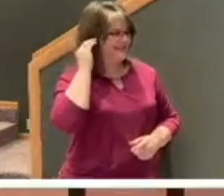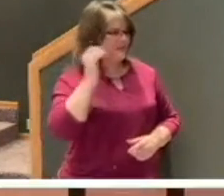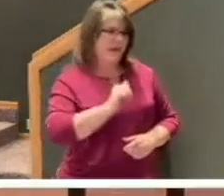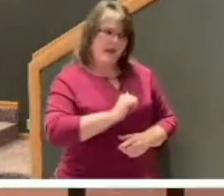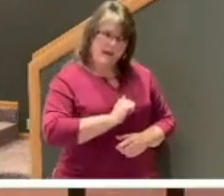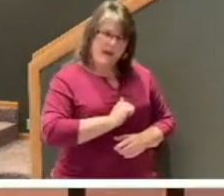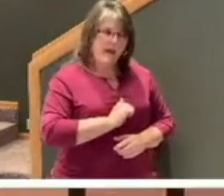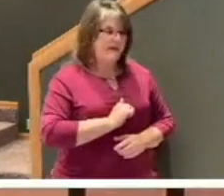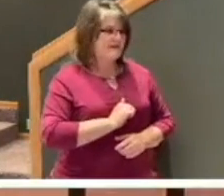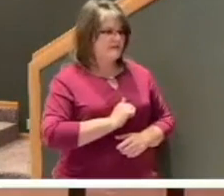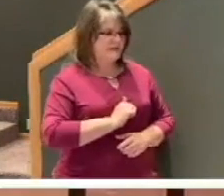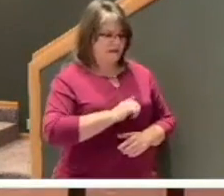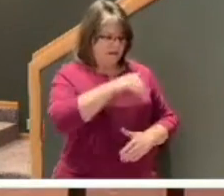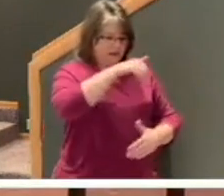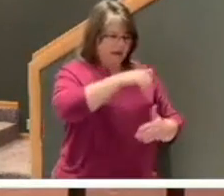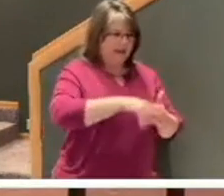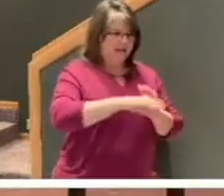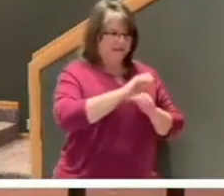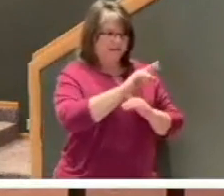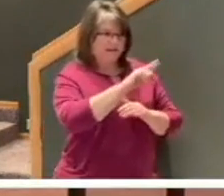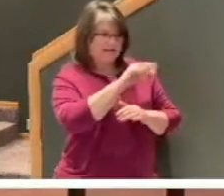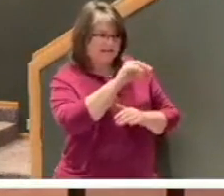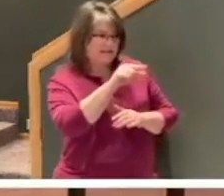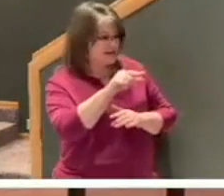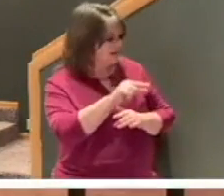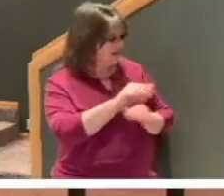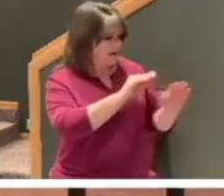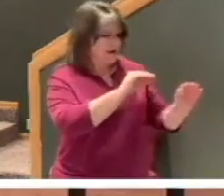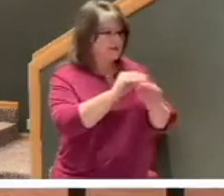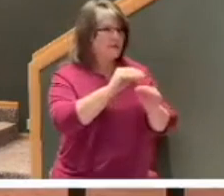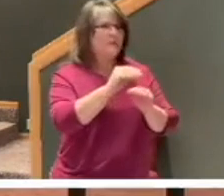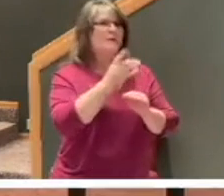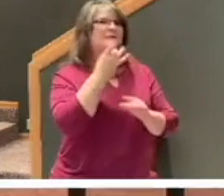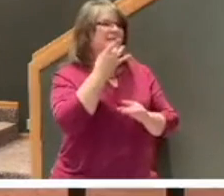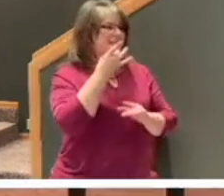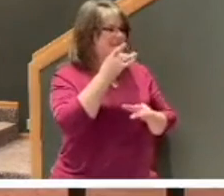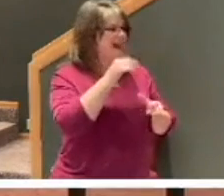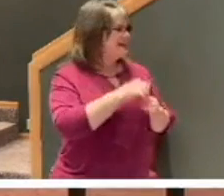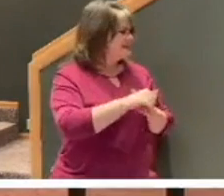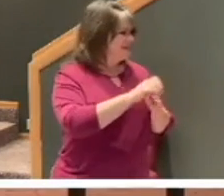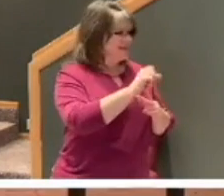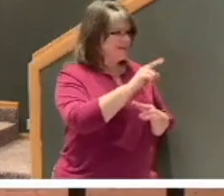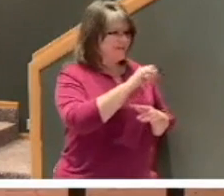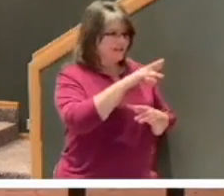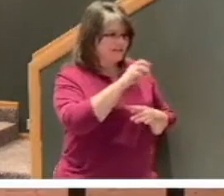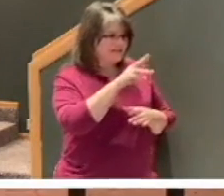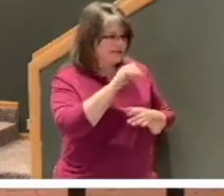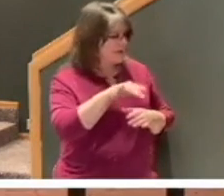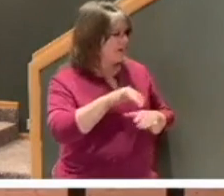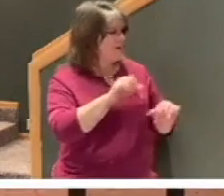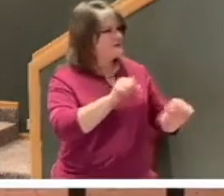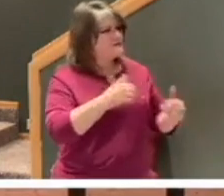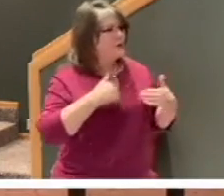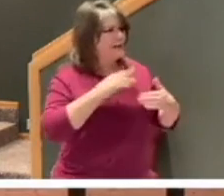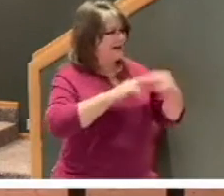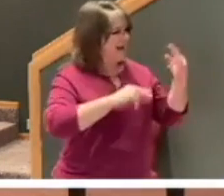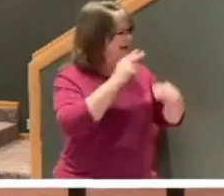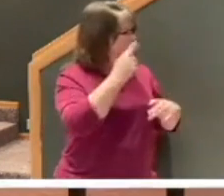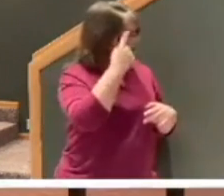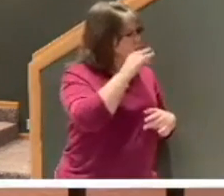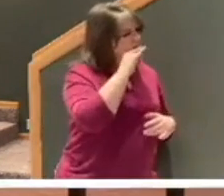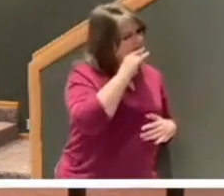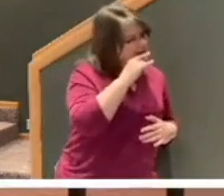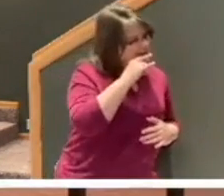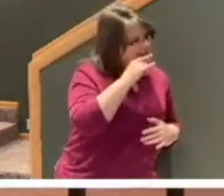Andy Schultz, who crawled in the ceiling to put those lights in the stairway so we could have a fun stairwell for the